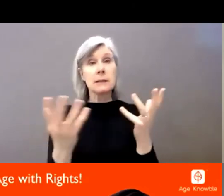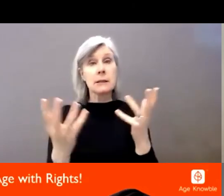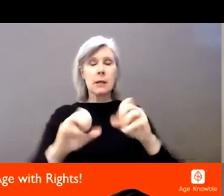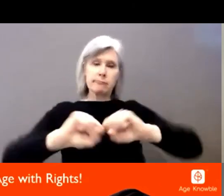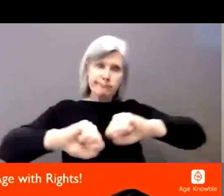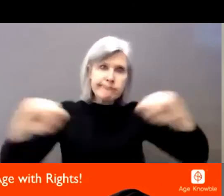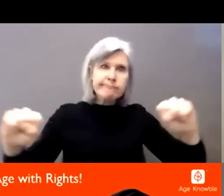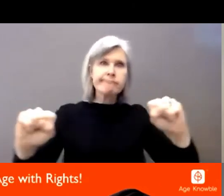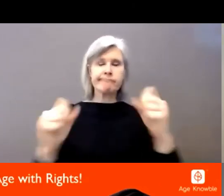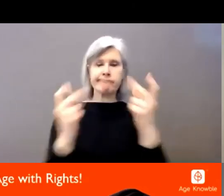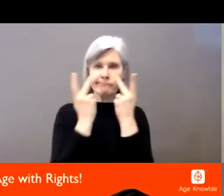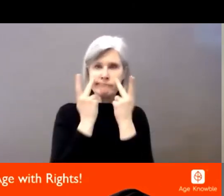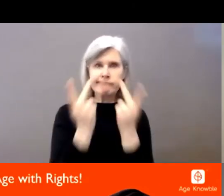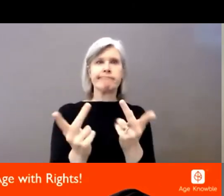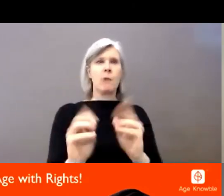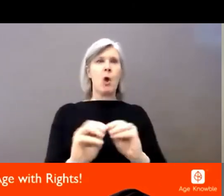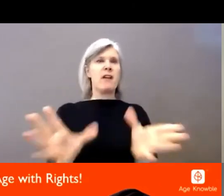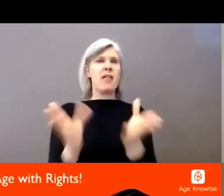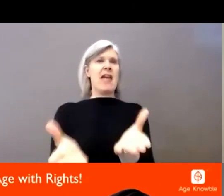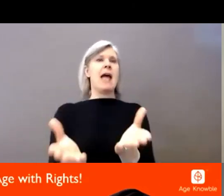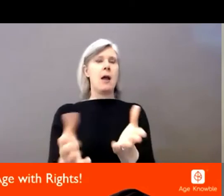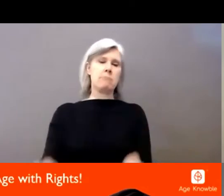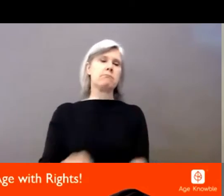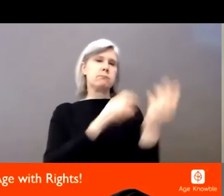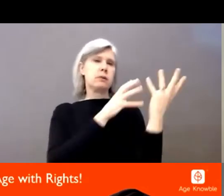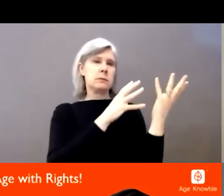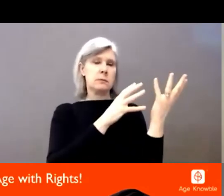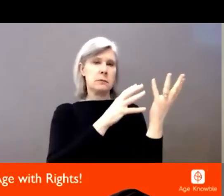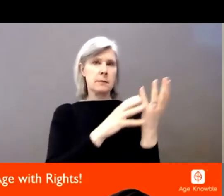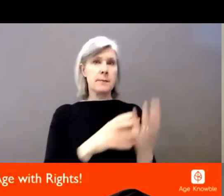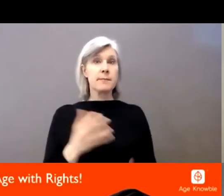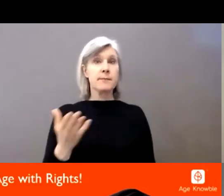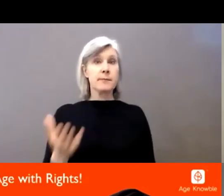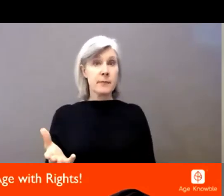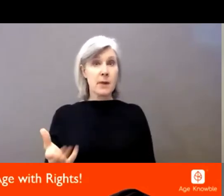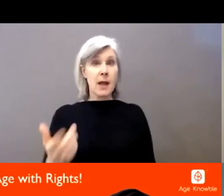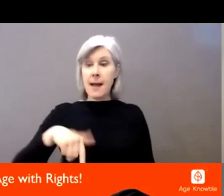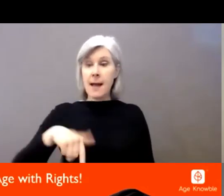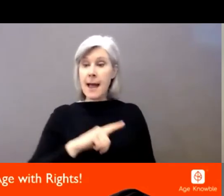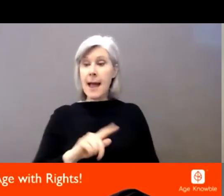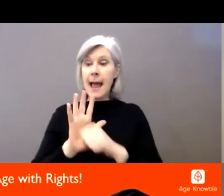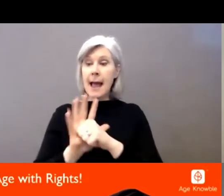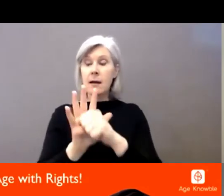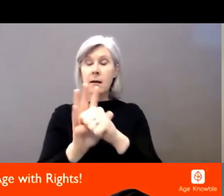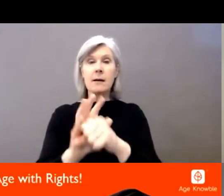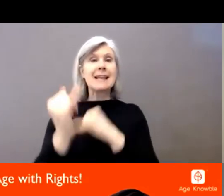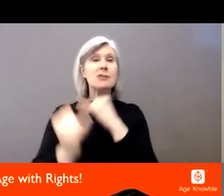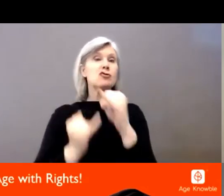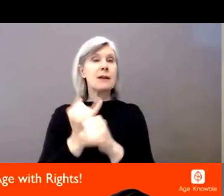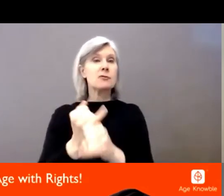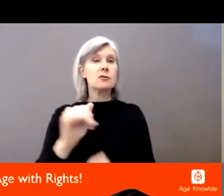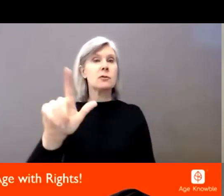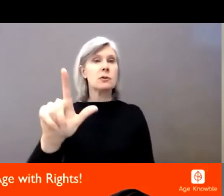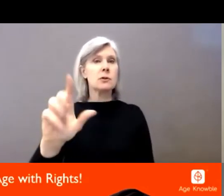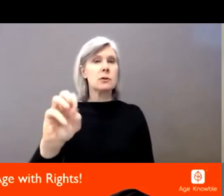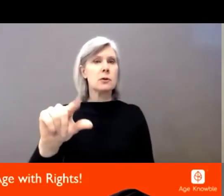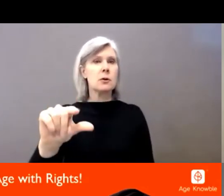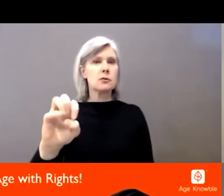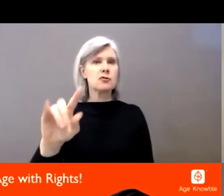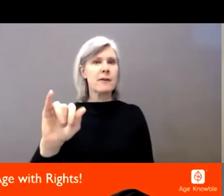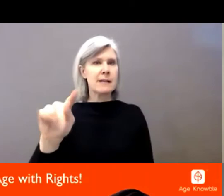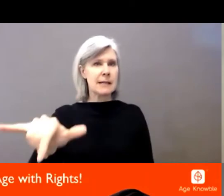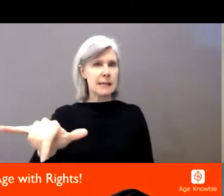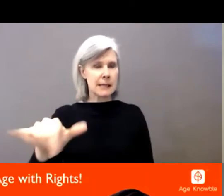Centre Canada have been working to eliminate ageism through our activism. First, in spreading the messages through meetings